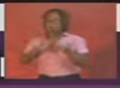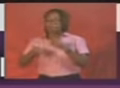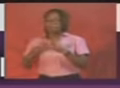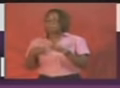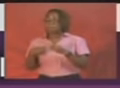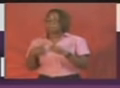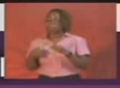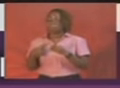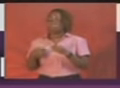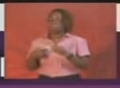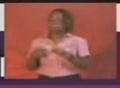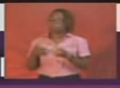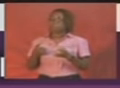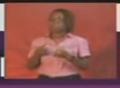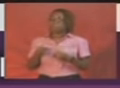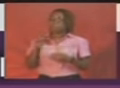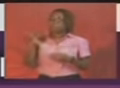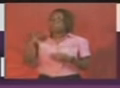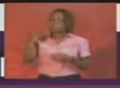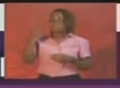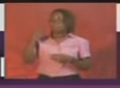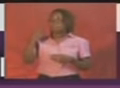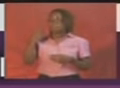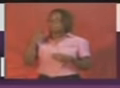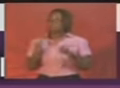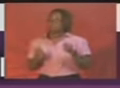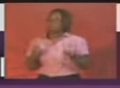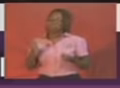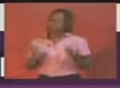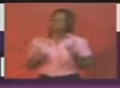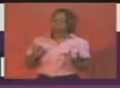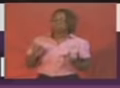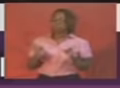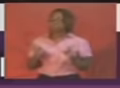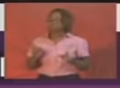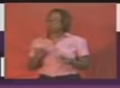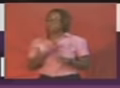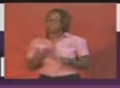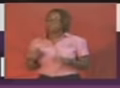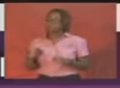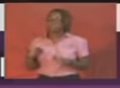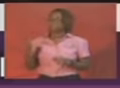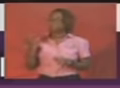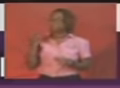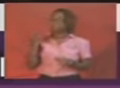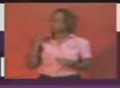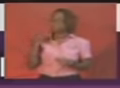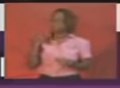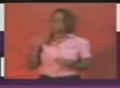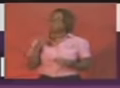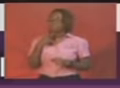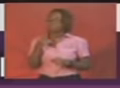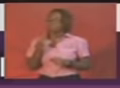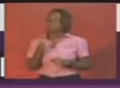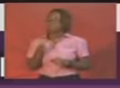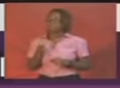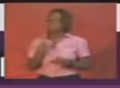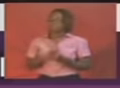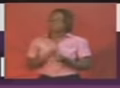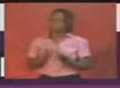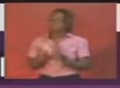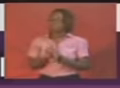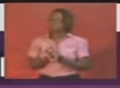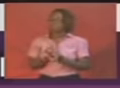now, probably since Christmas when the public has been out some more, have just gone really back to the normal way of things and are filling up the